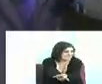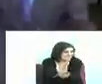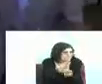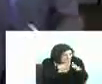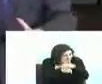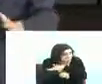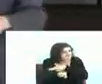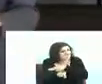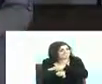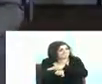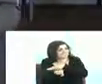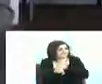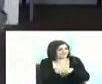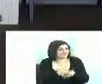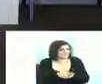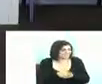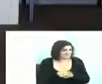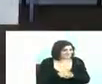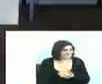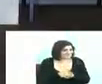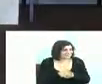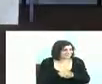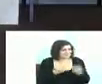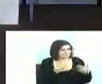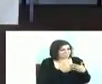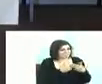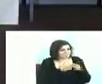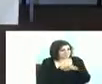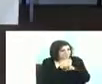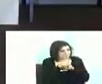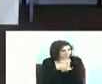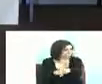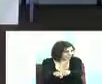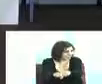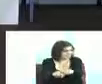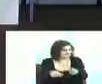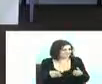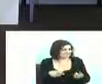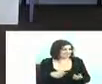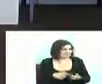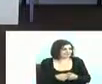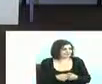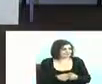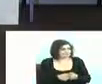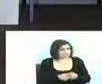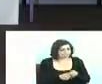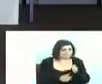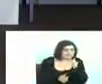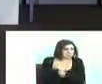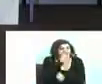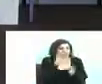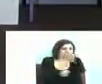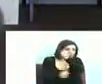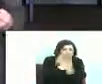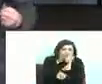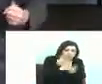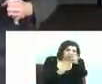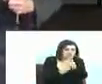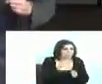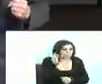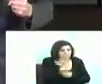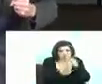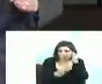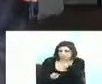moment of birth. This rivalry, this one-upsmanship, has so